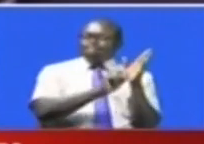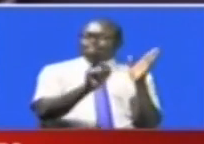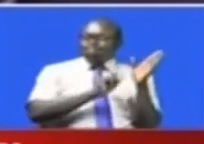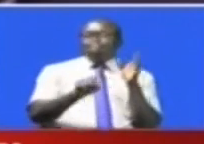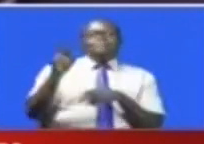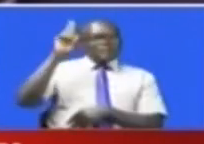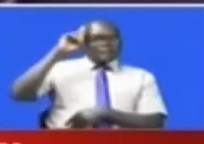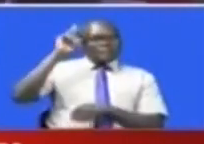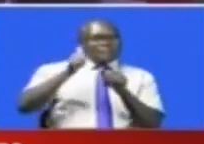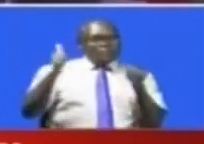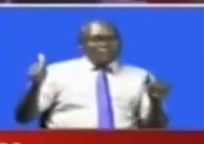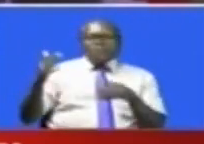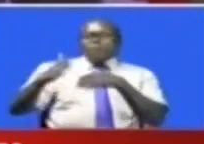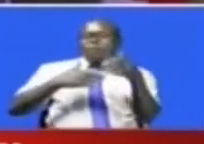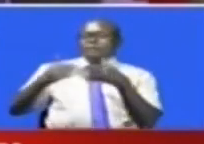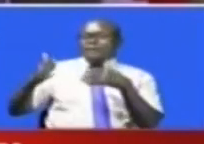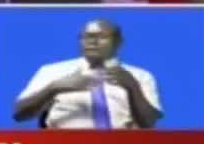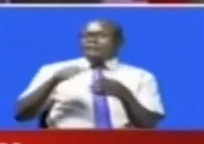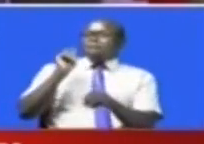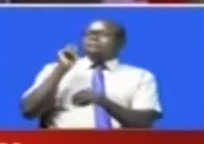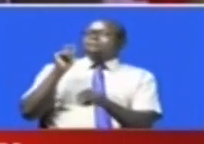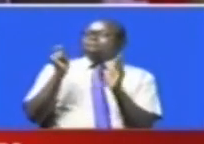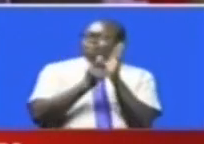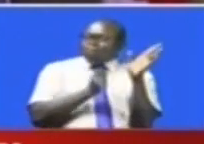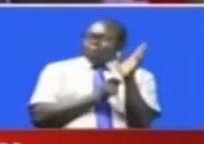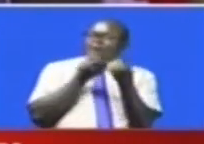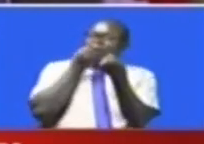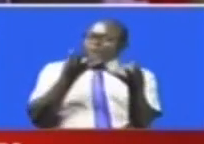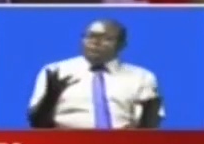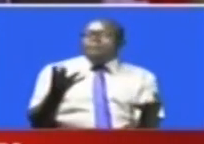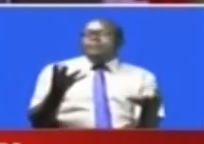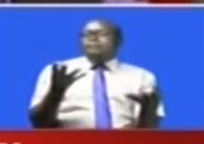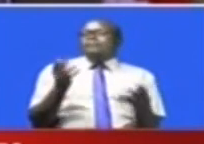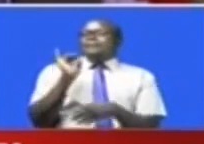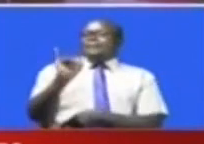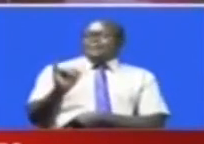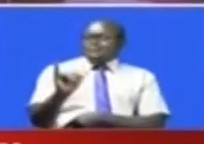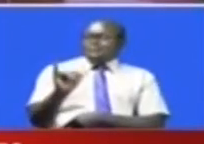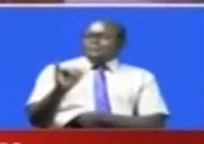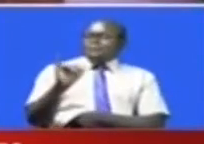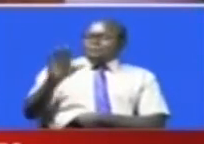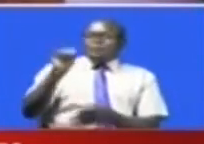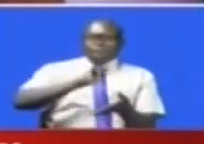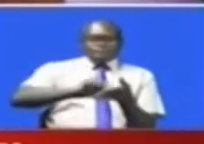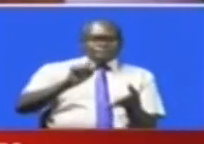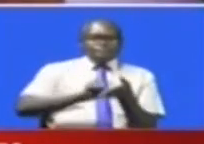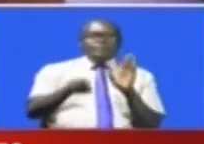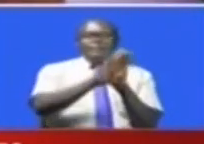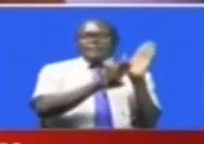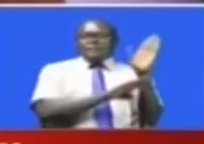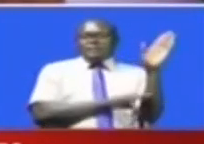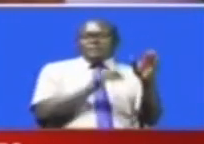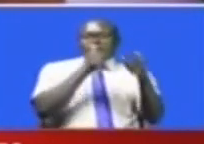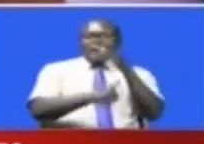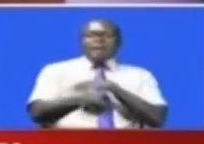you'll remember that whatever he is recording, he has been informed that he's writing the statements